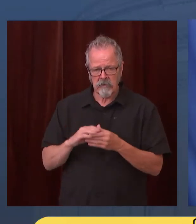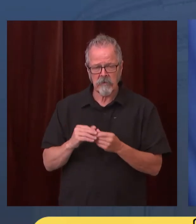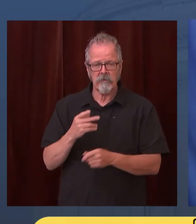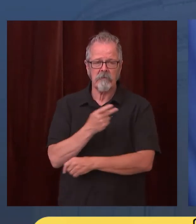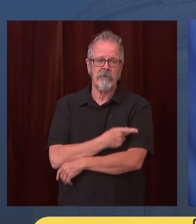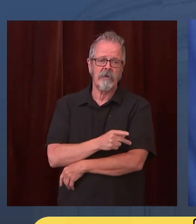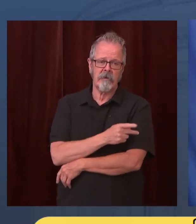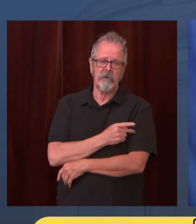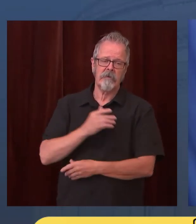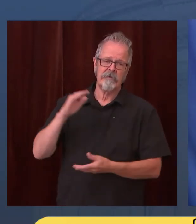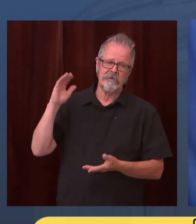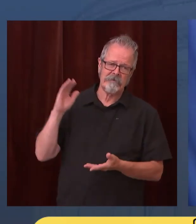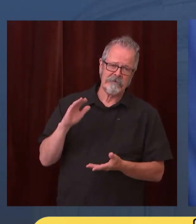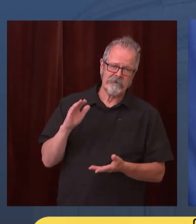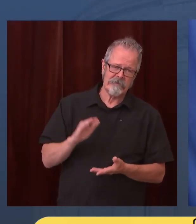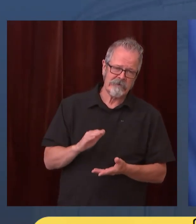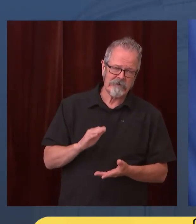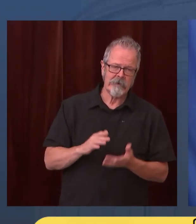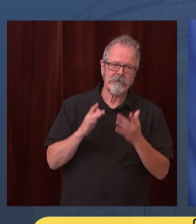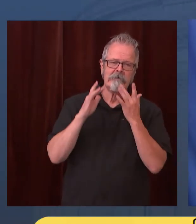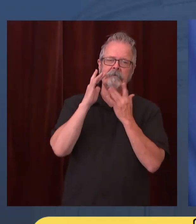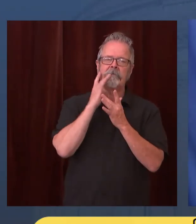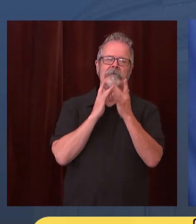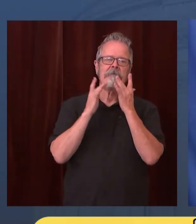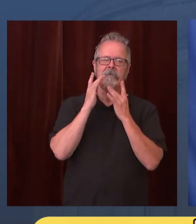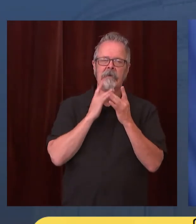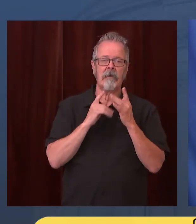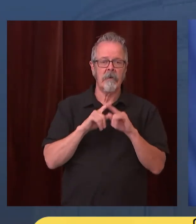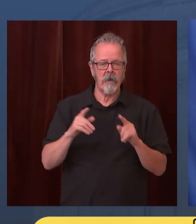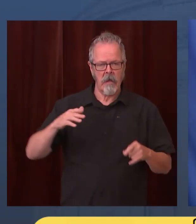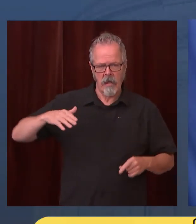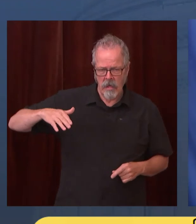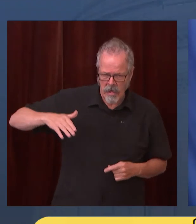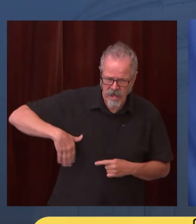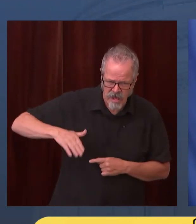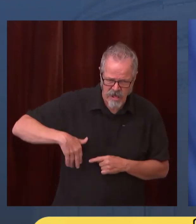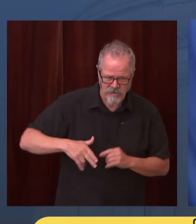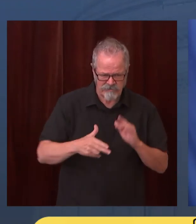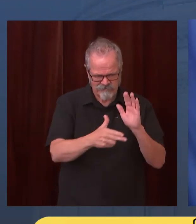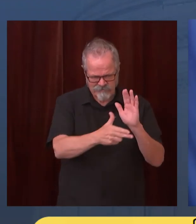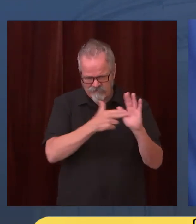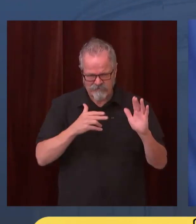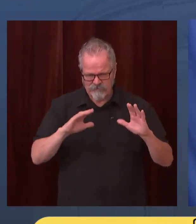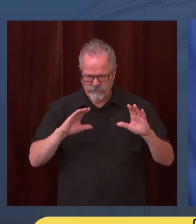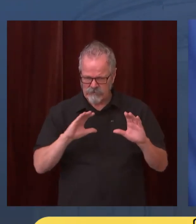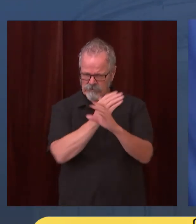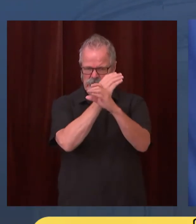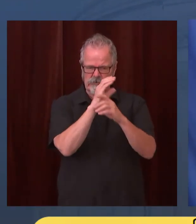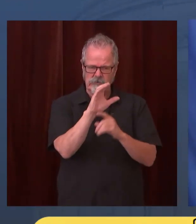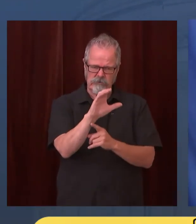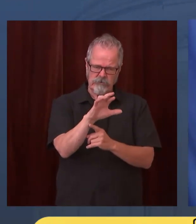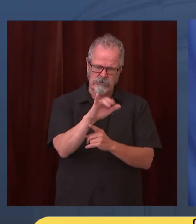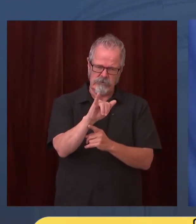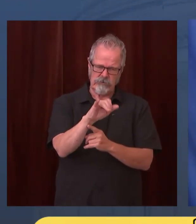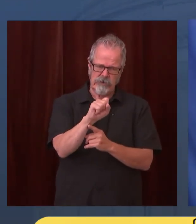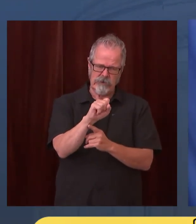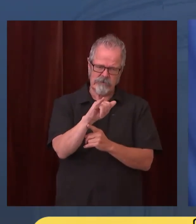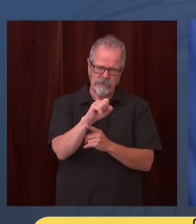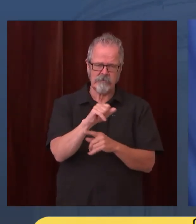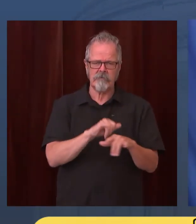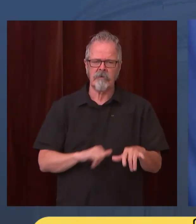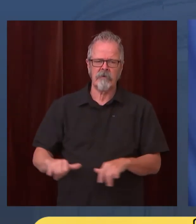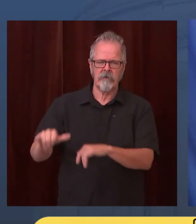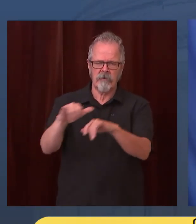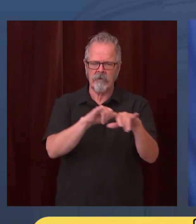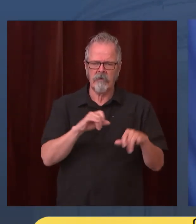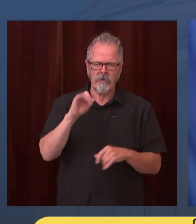want to do everything we can as a system to prevent it, and also obviously have to rely on our community members. So I don't want to get too technical, but